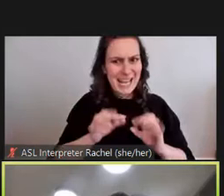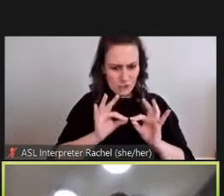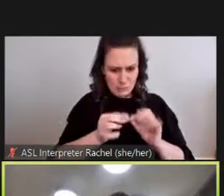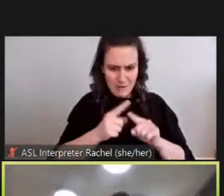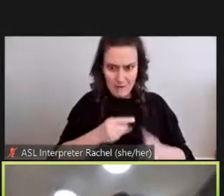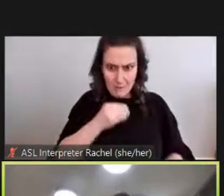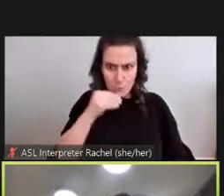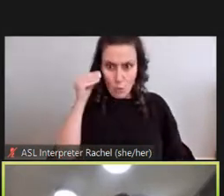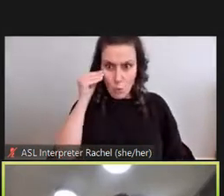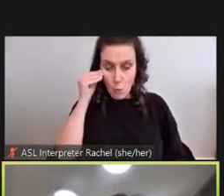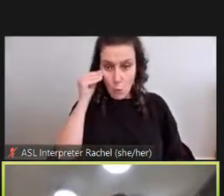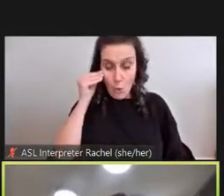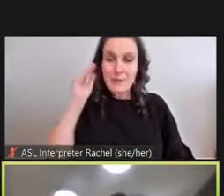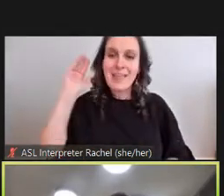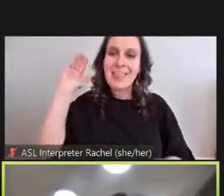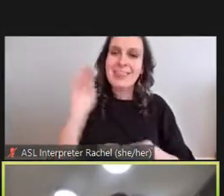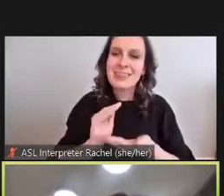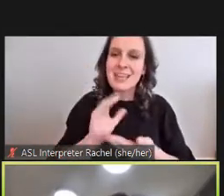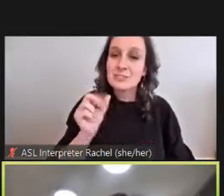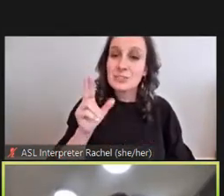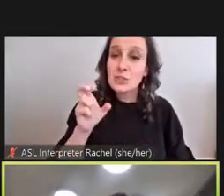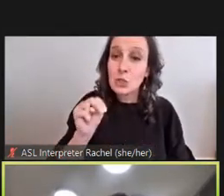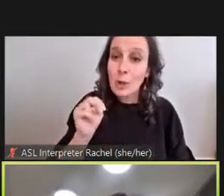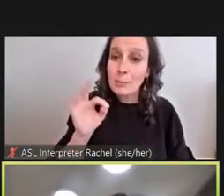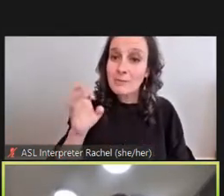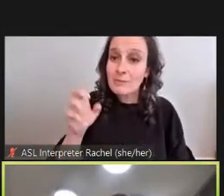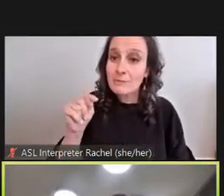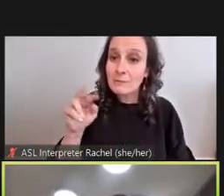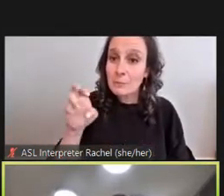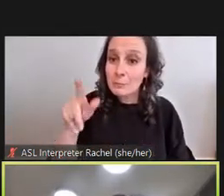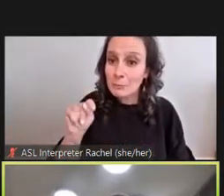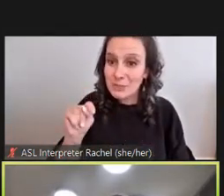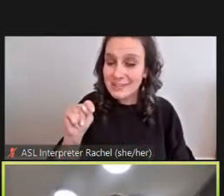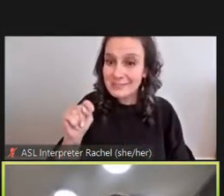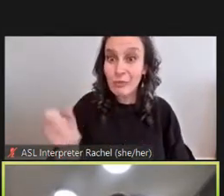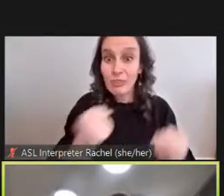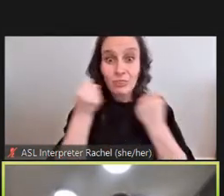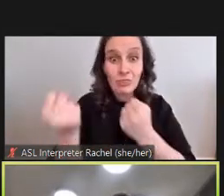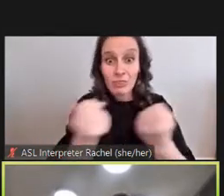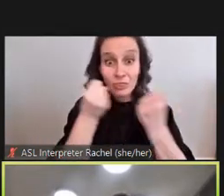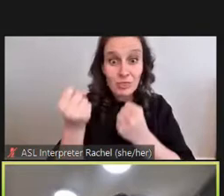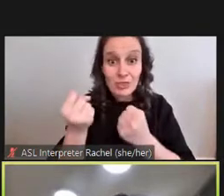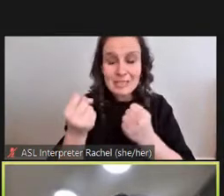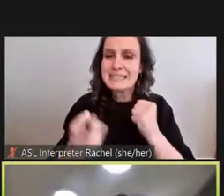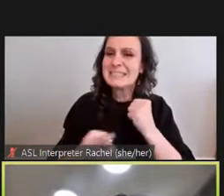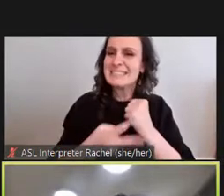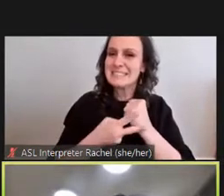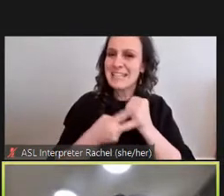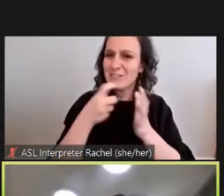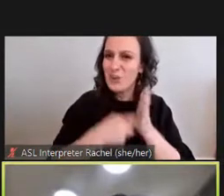then reduces carbon footprint and saves a lot of cost. Or another